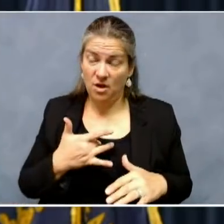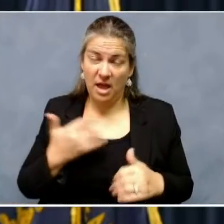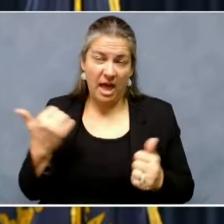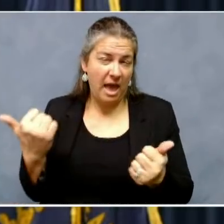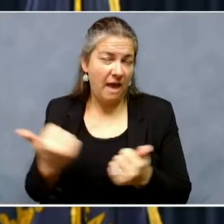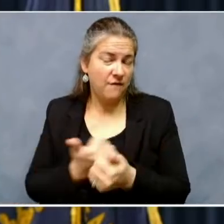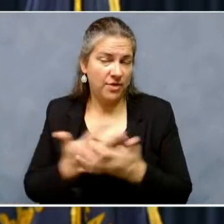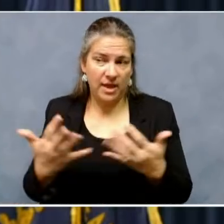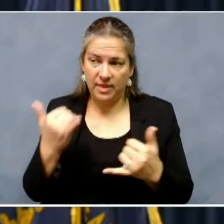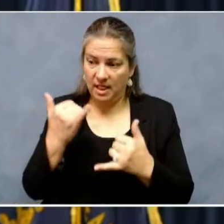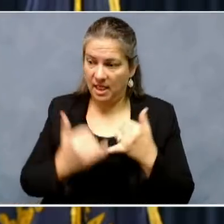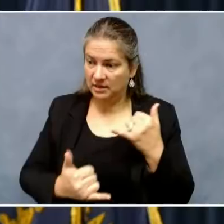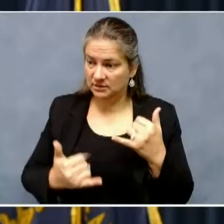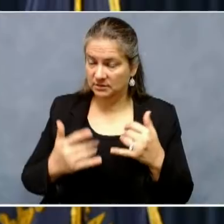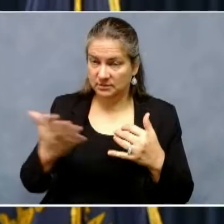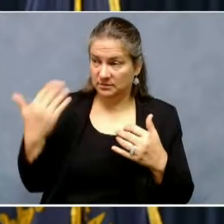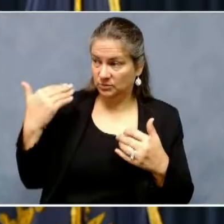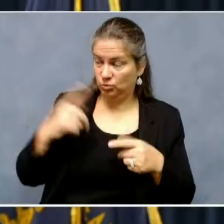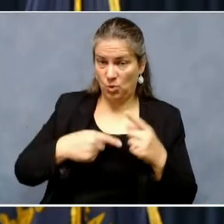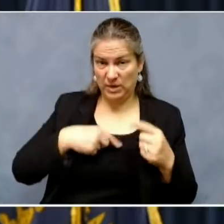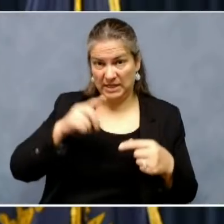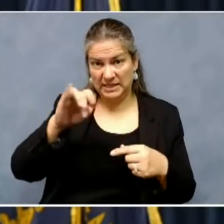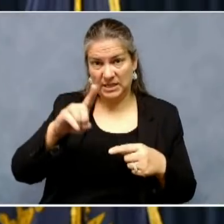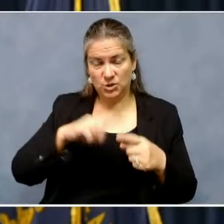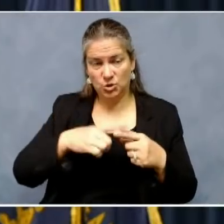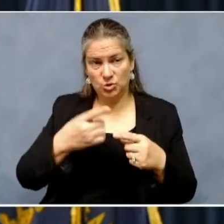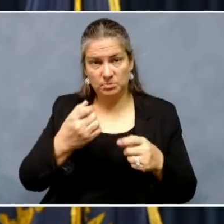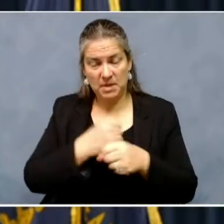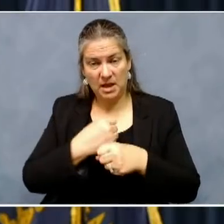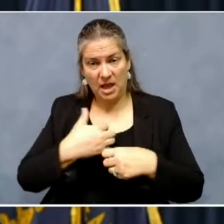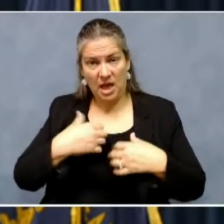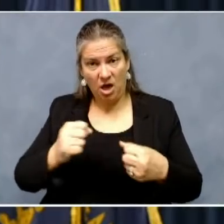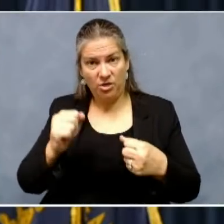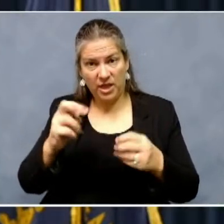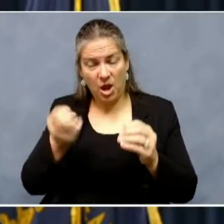past that we did to expand healthcare has